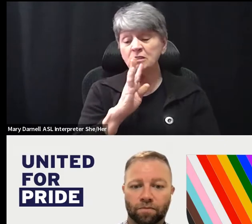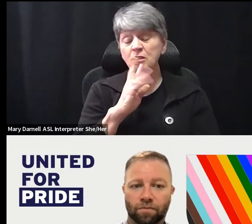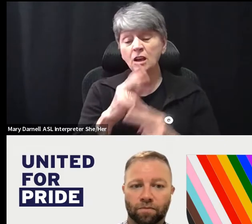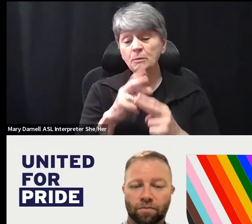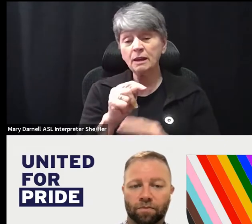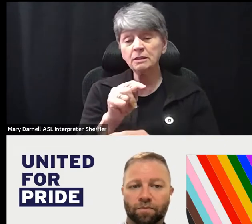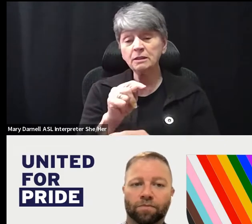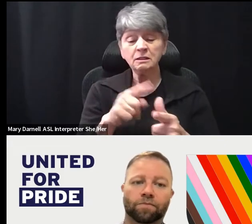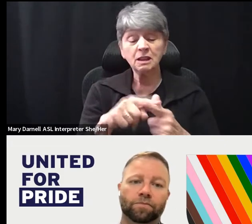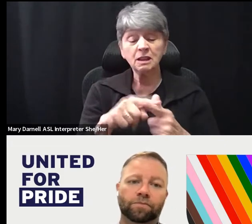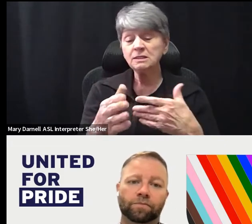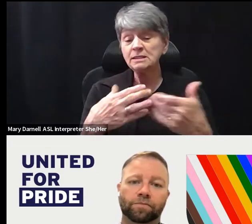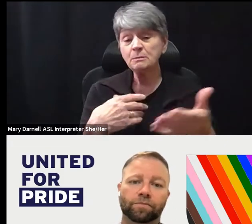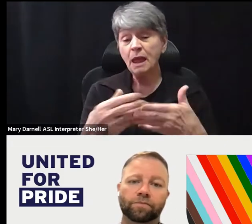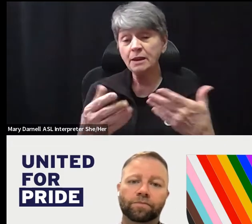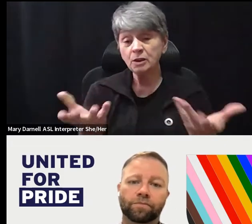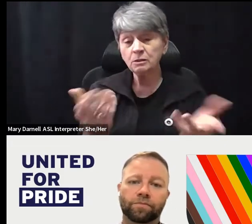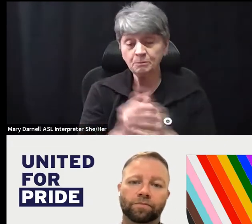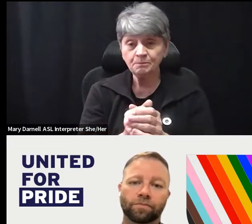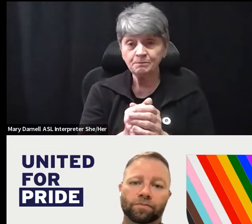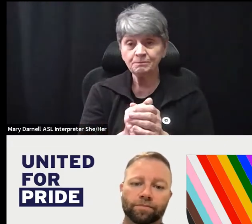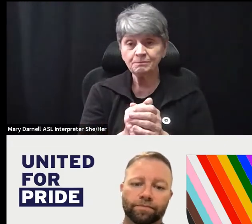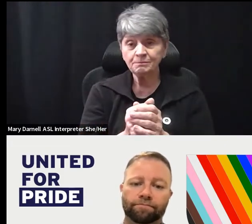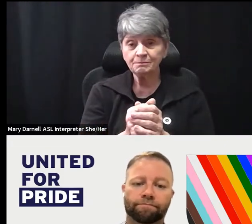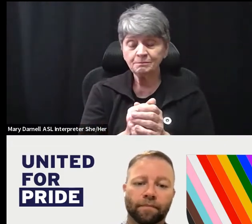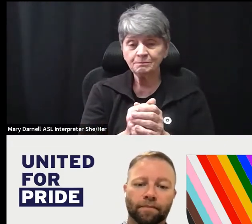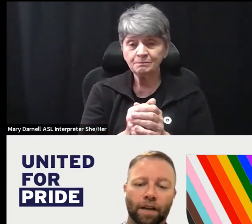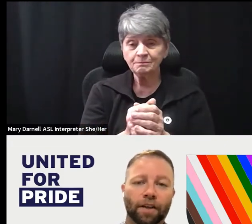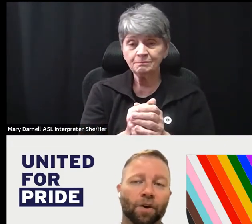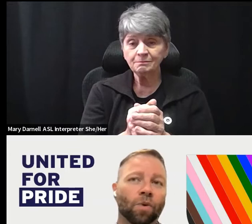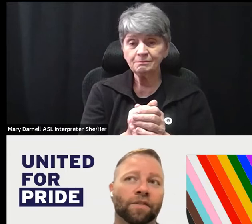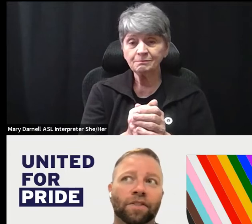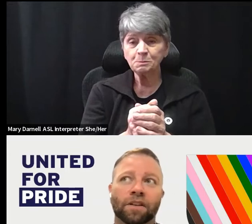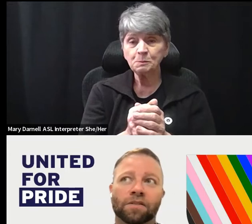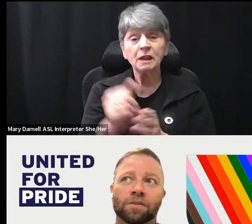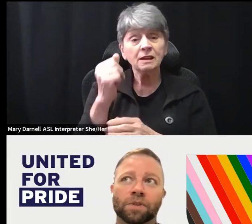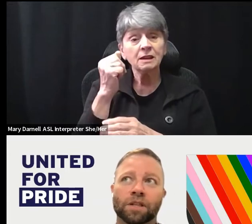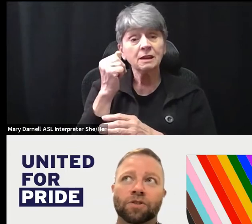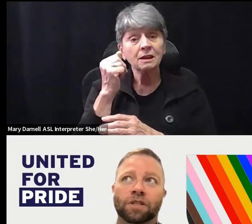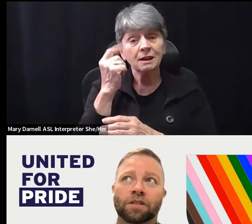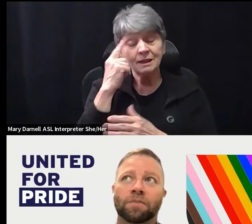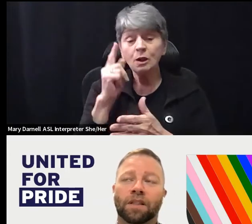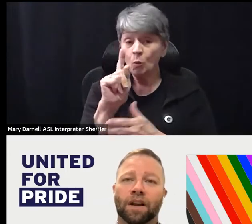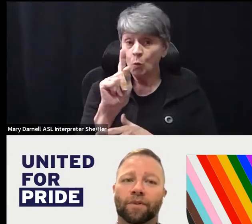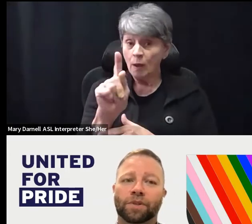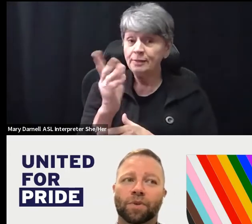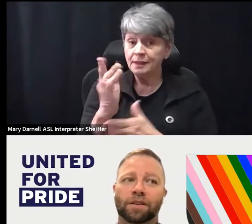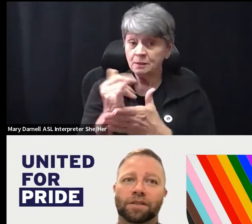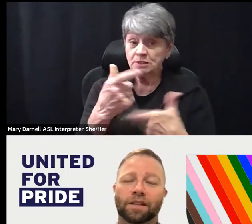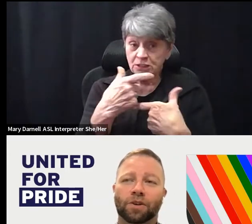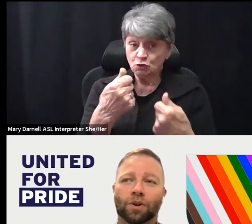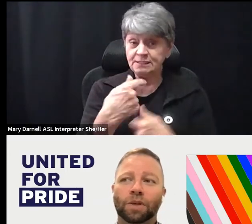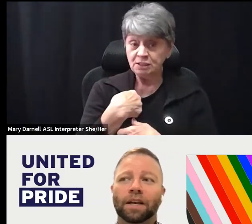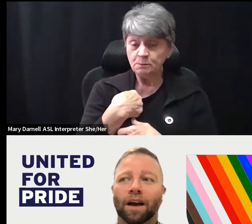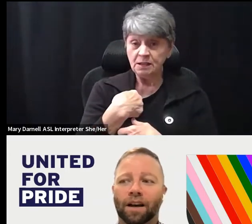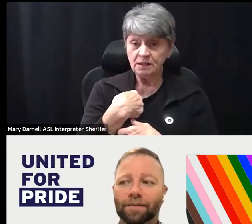these cases, then it's not doing any work. And I think one of the things that was interesting to me that I've always read is